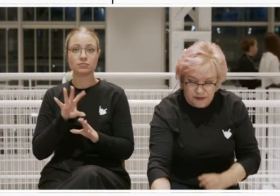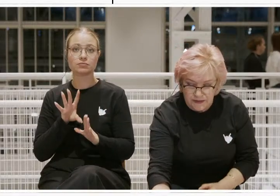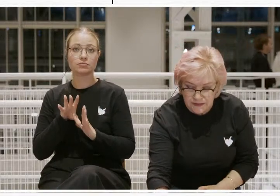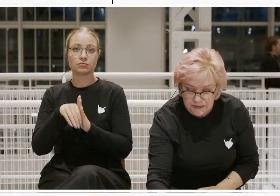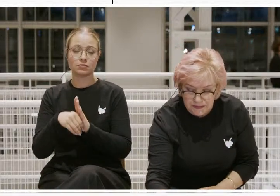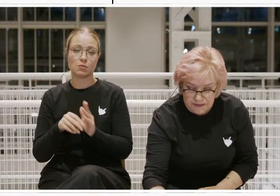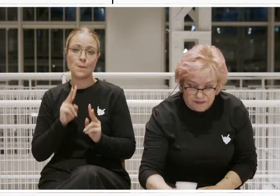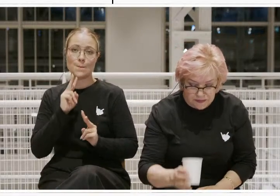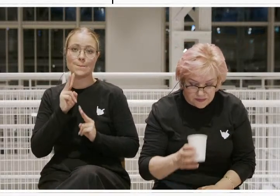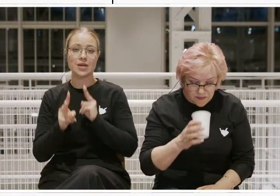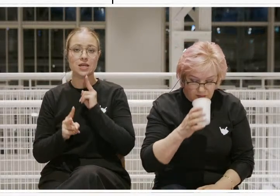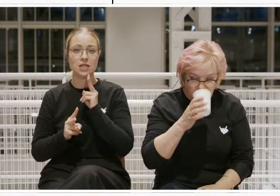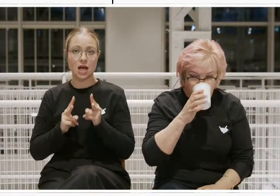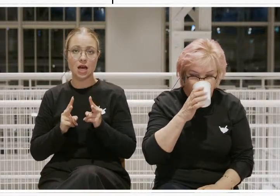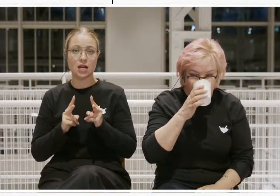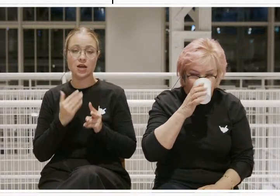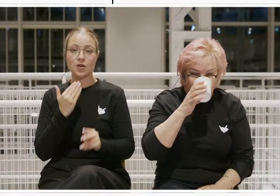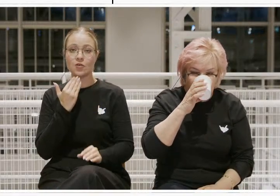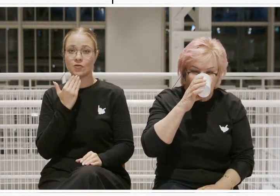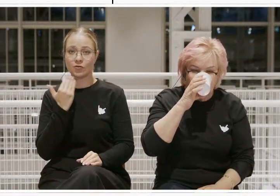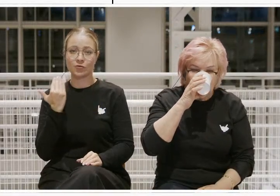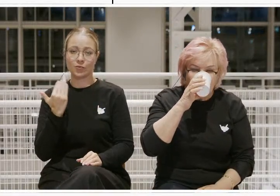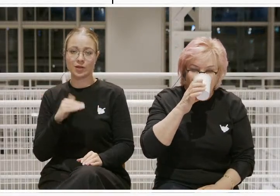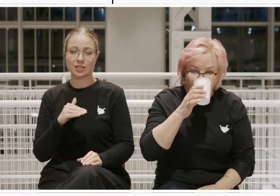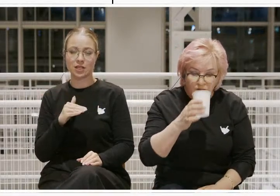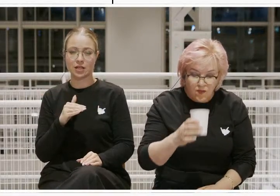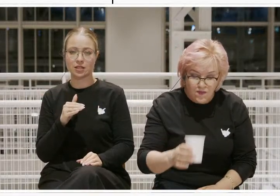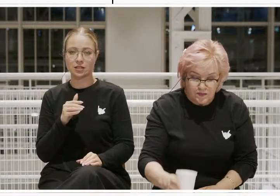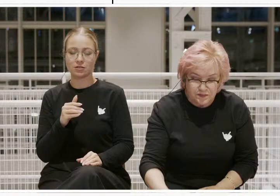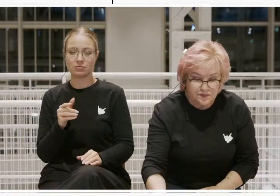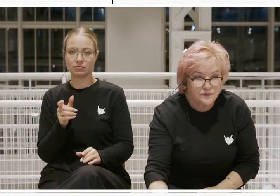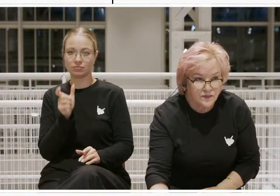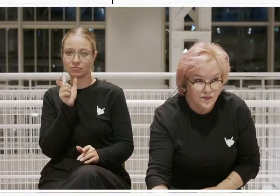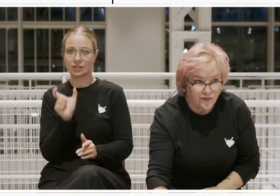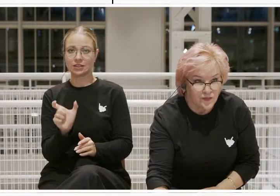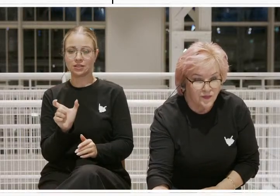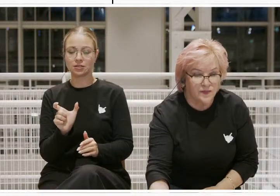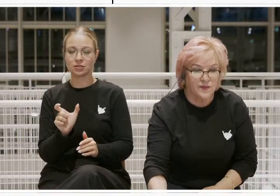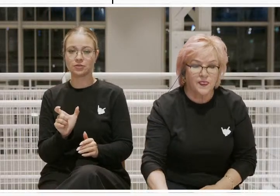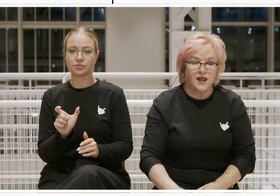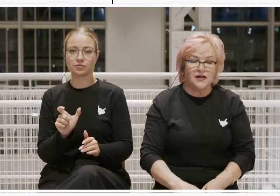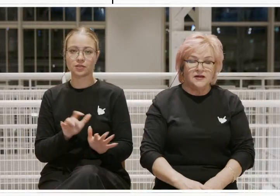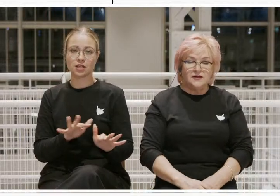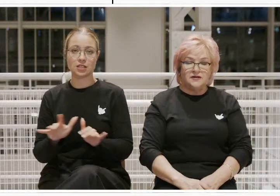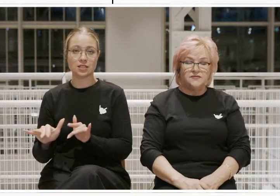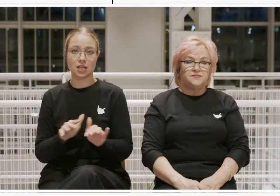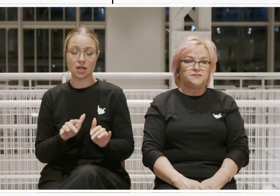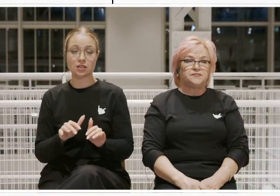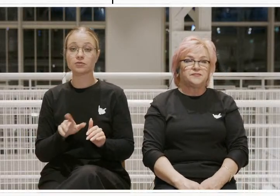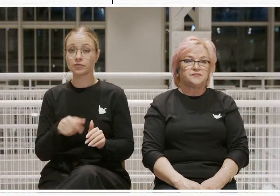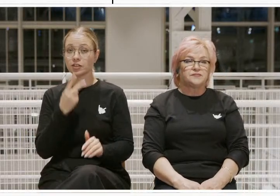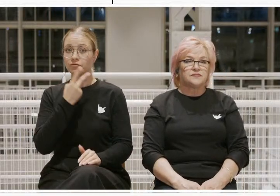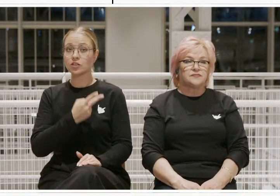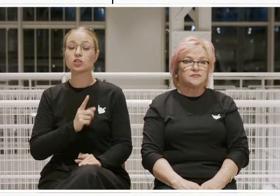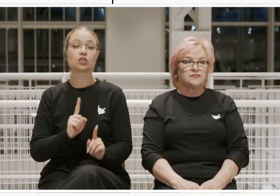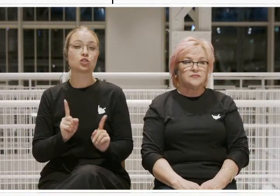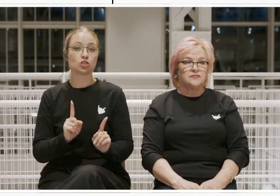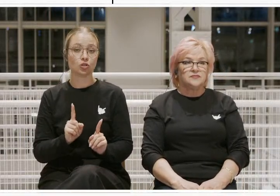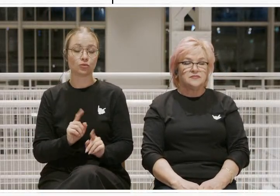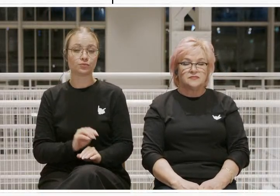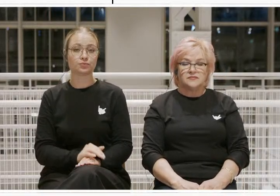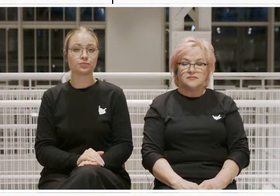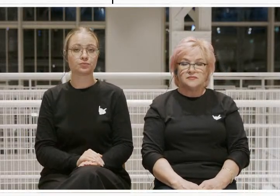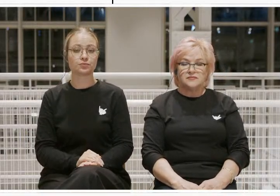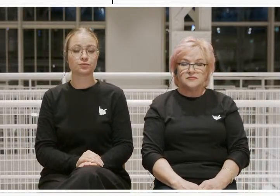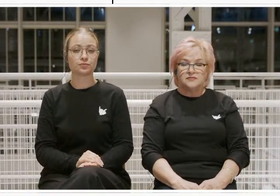In the scope of the public program, we showcase approximately 250 events spanning